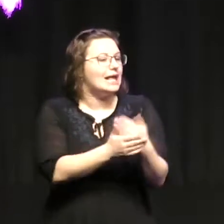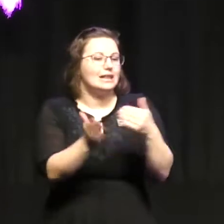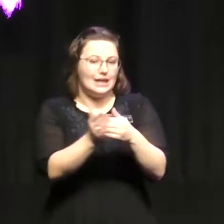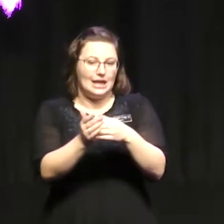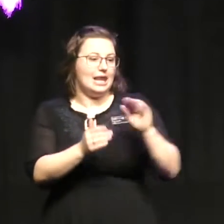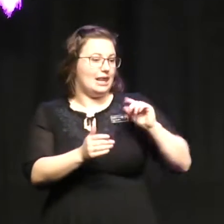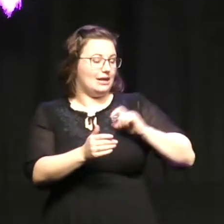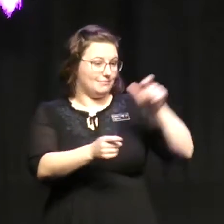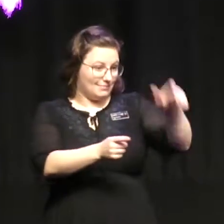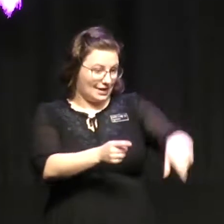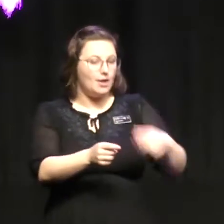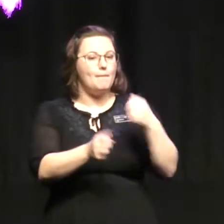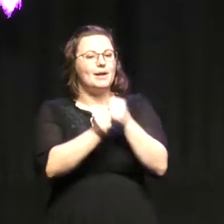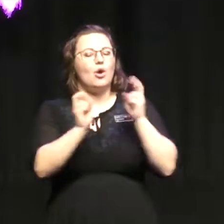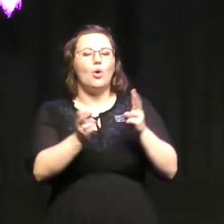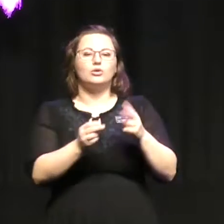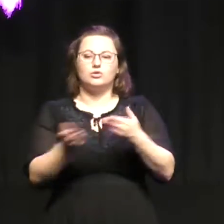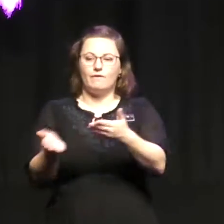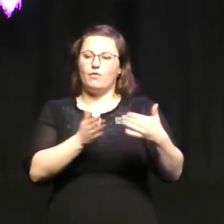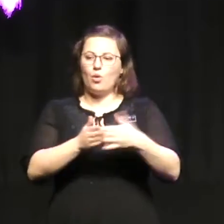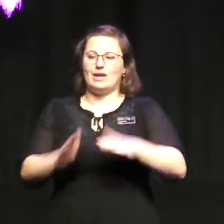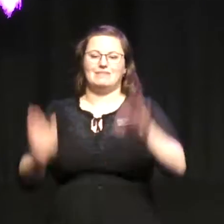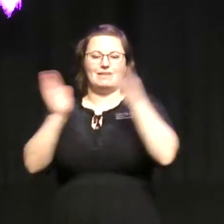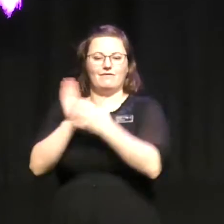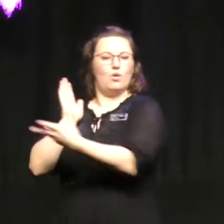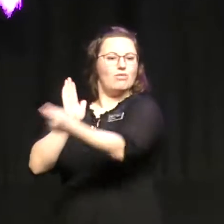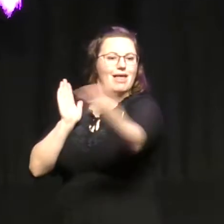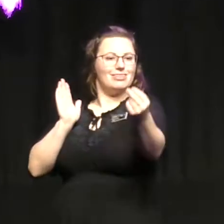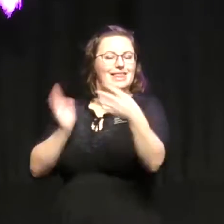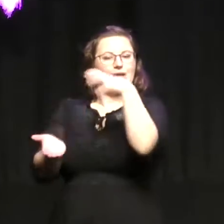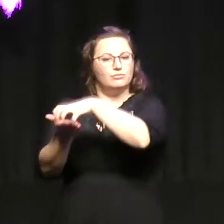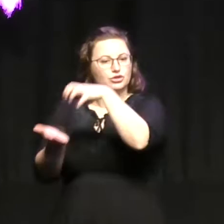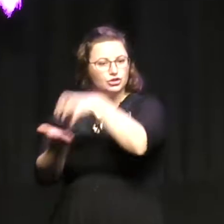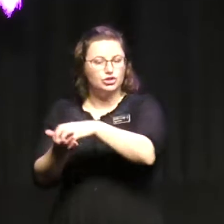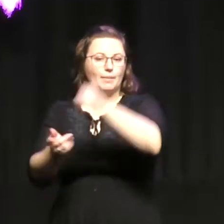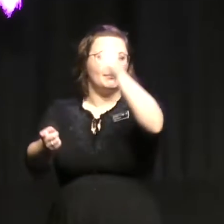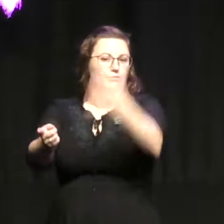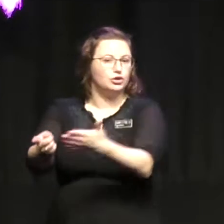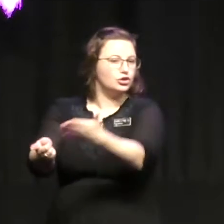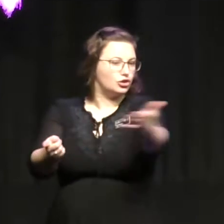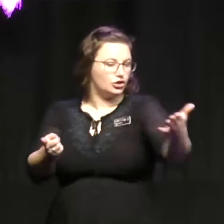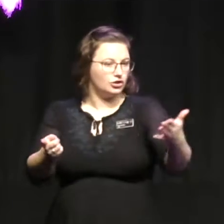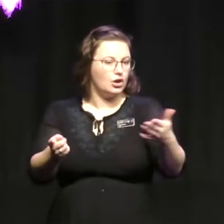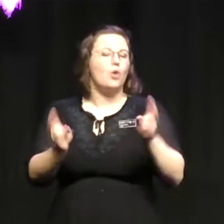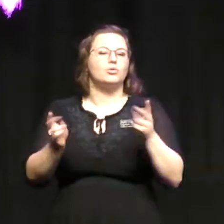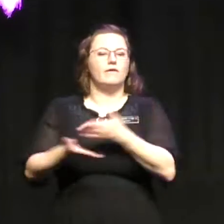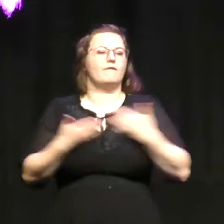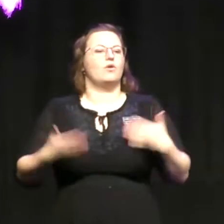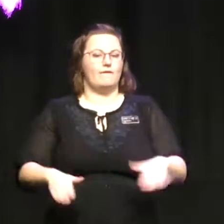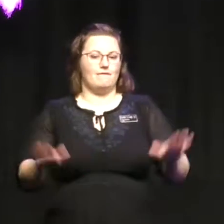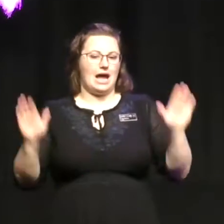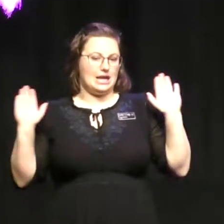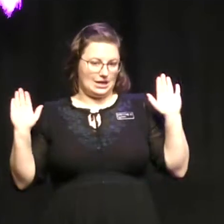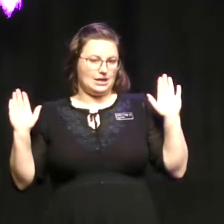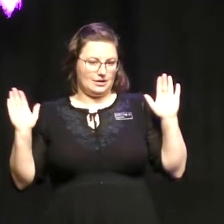earns her respect from the society, the community, and gives her the